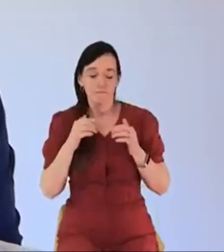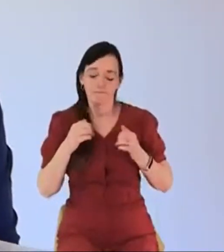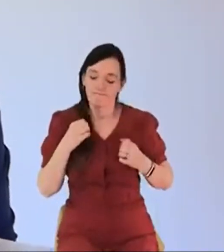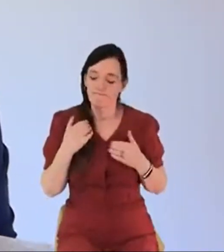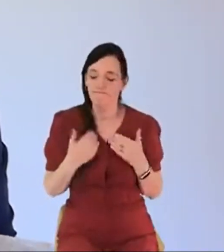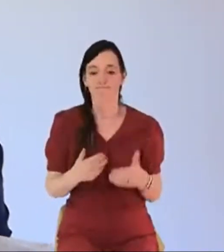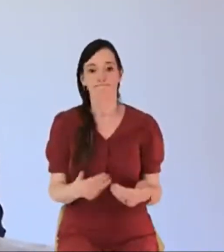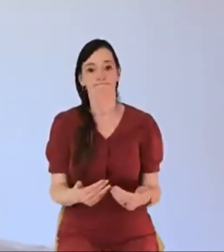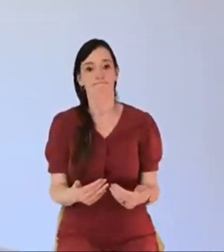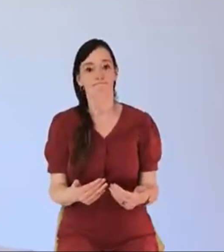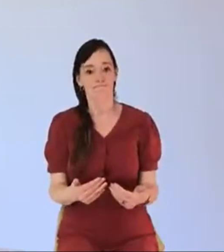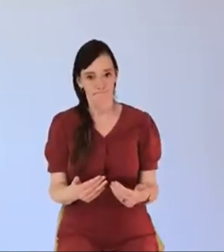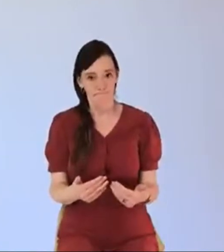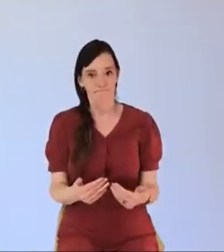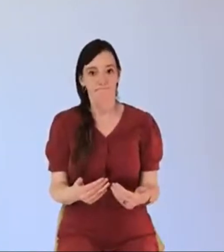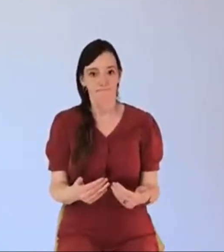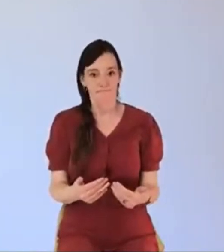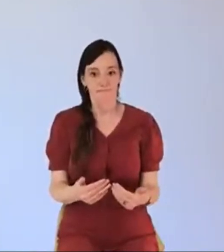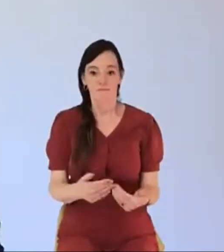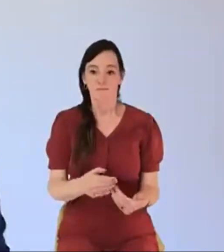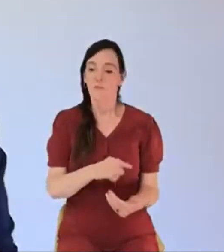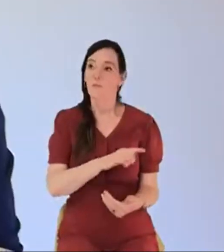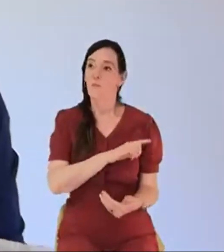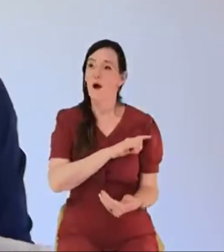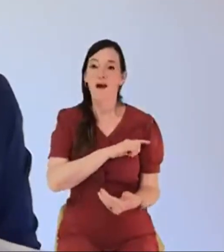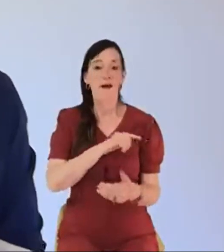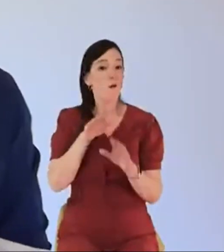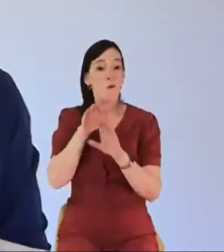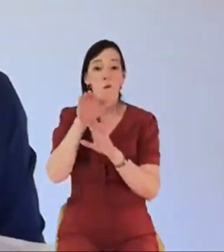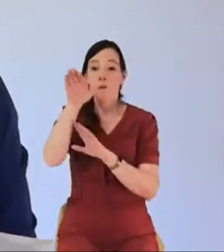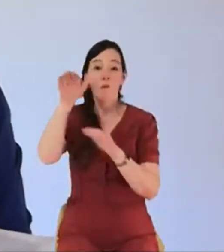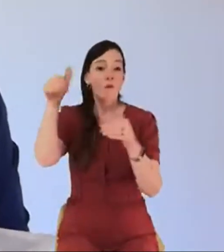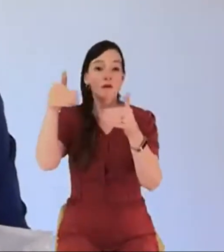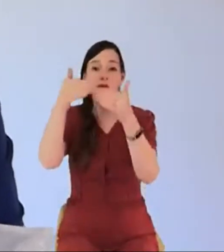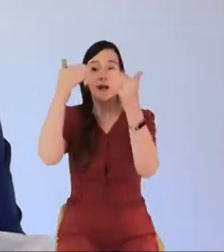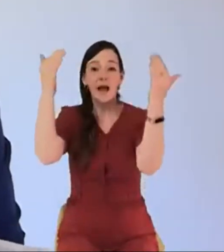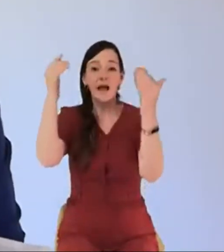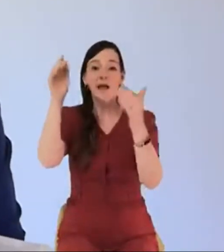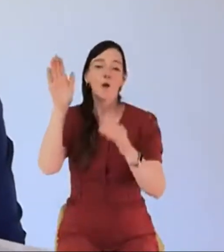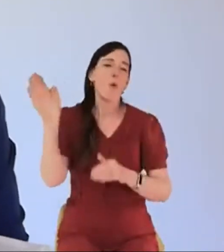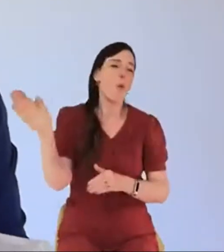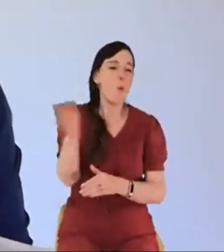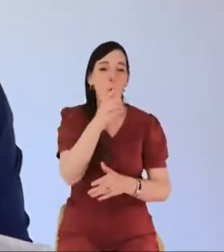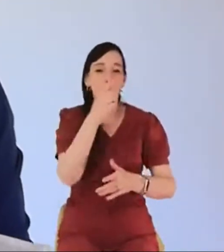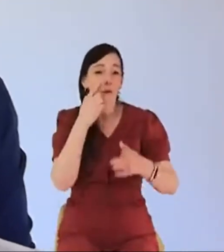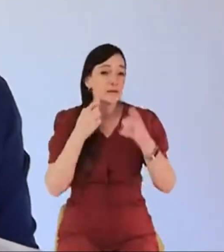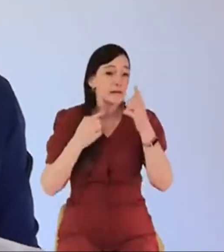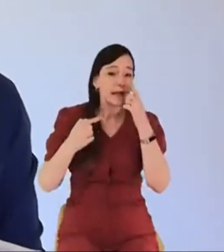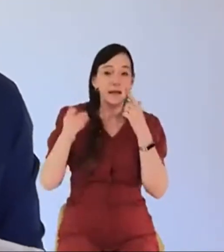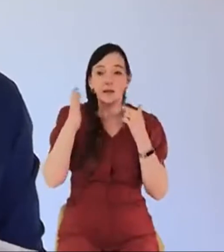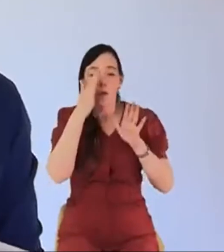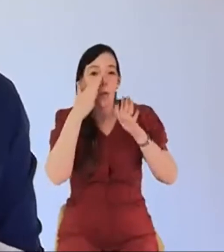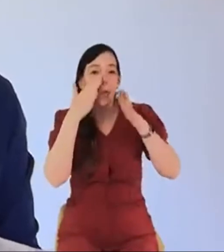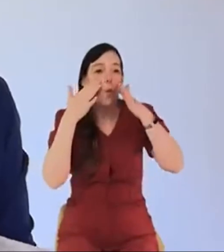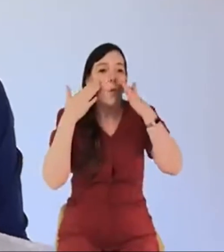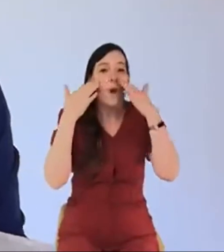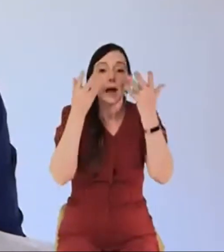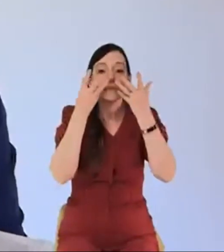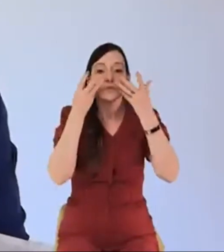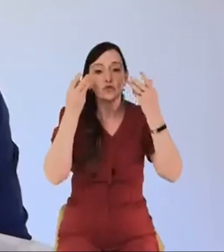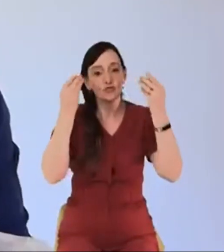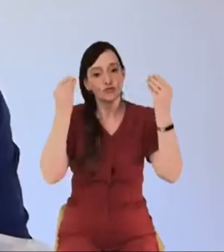We keep going Because one day One day He will wipe all our tears dry